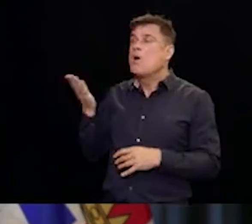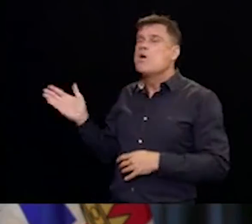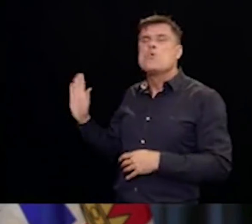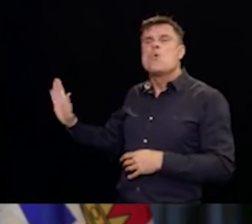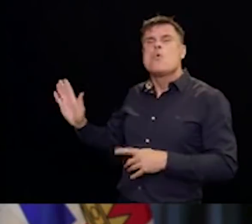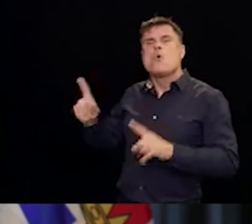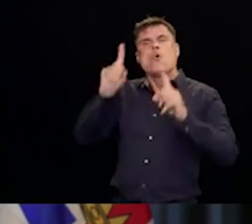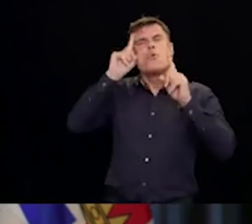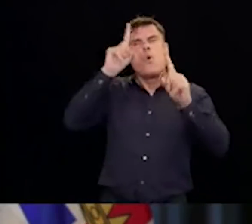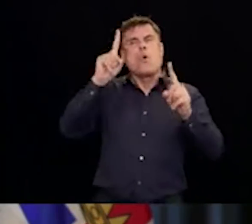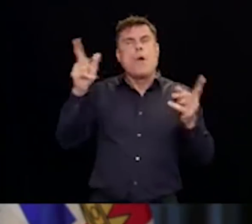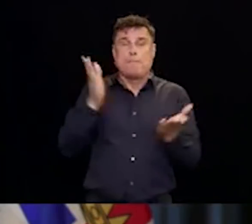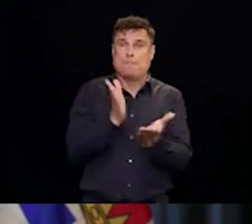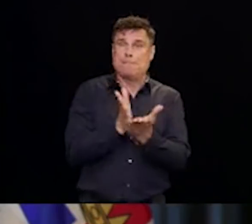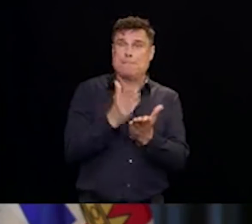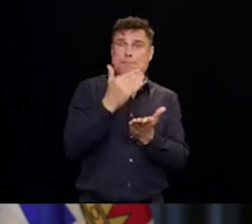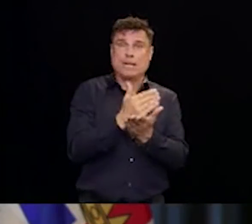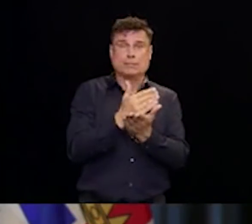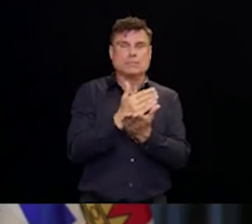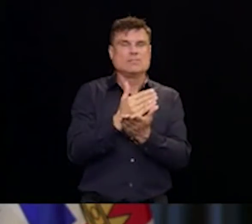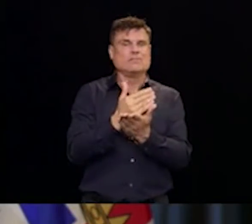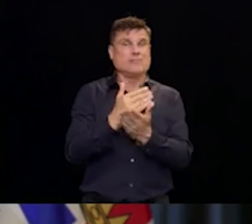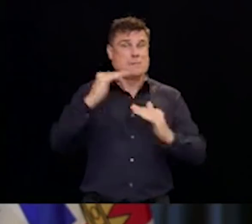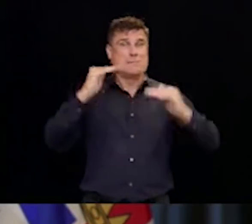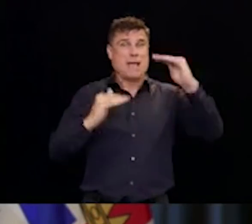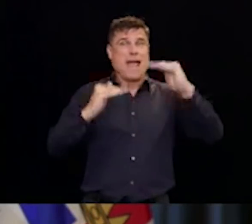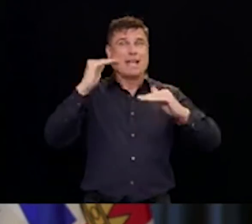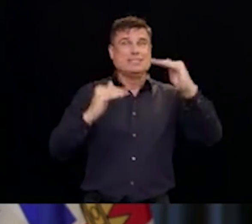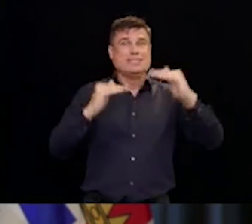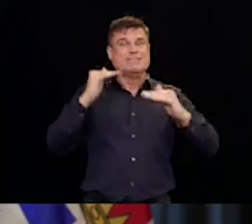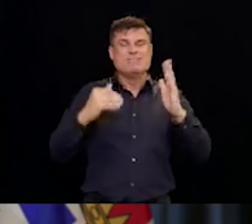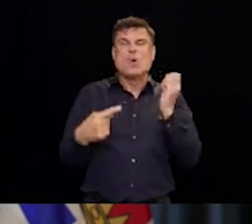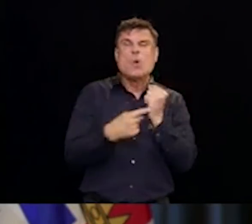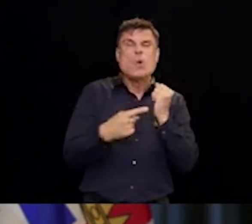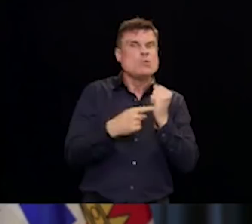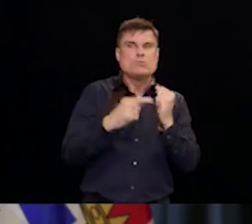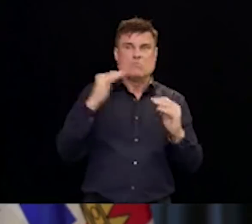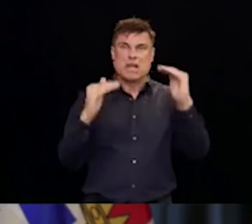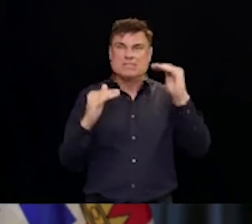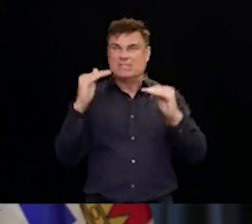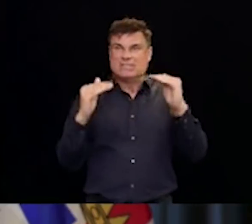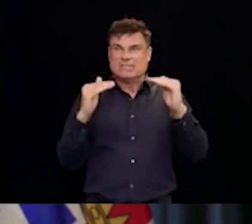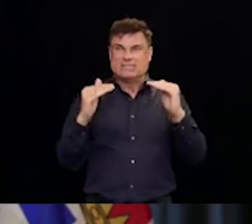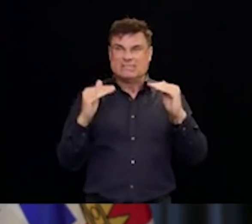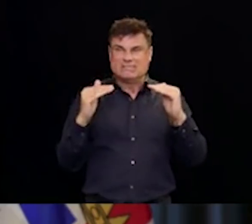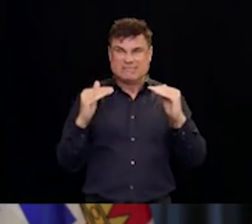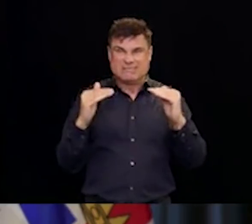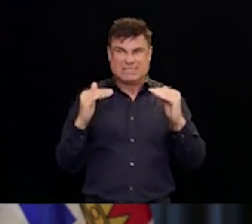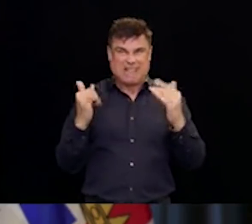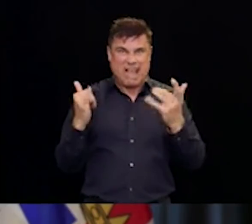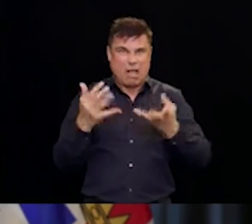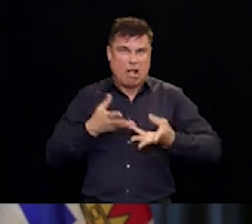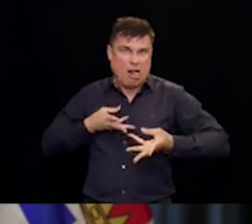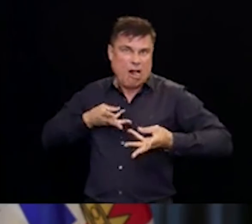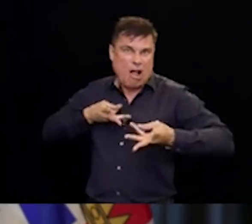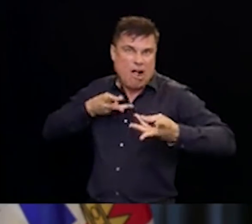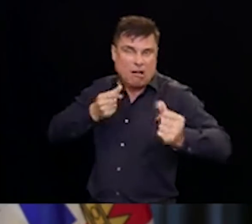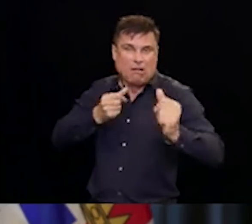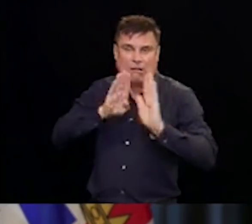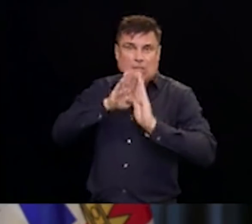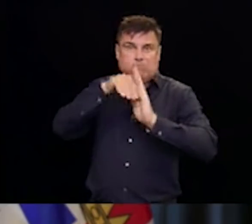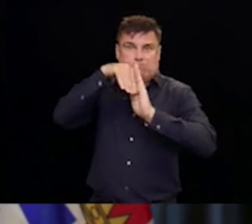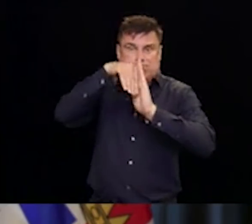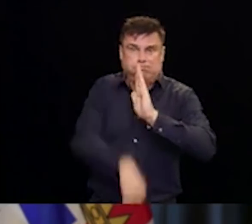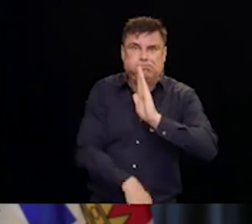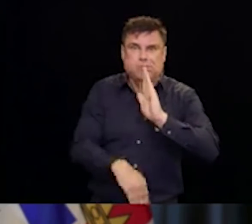I can tell you that it is a whole, and it's a big one, and it is shared by every province in the country, every